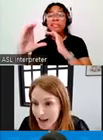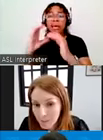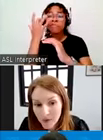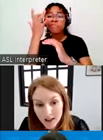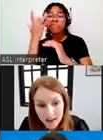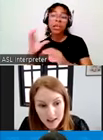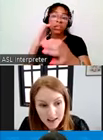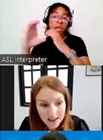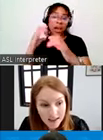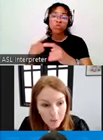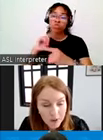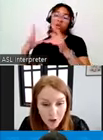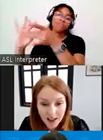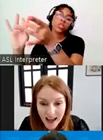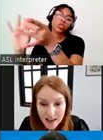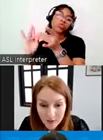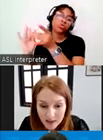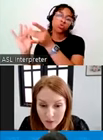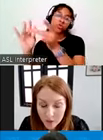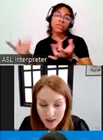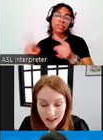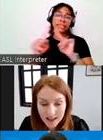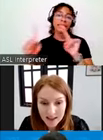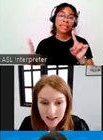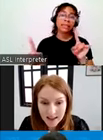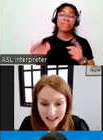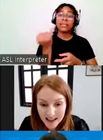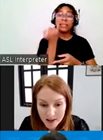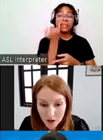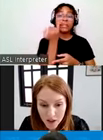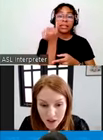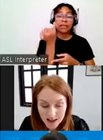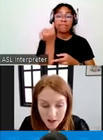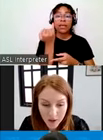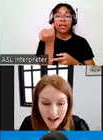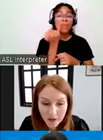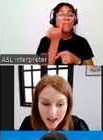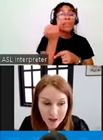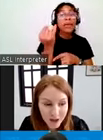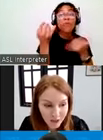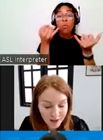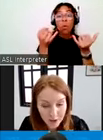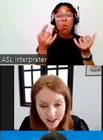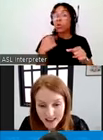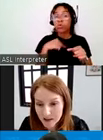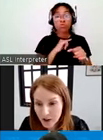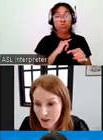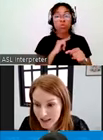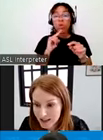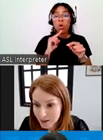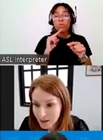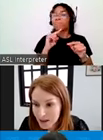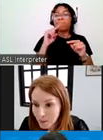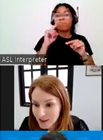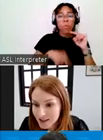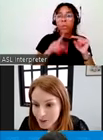to the chat. And it helps make sure at the end of this, even if we didn't get to answer your question today, we have a record of it right there in the Q&A.